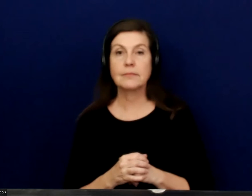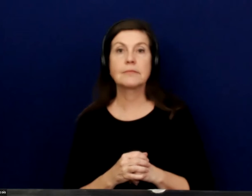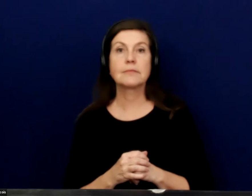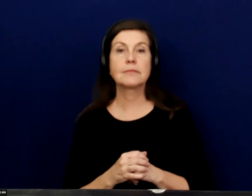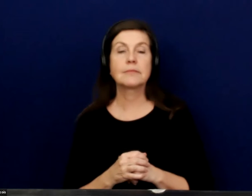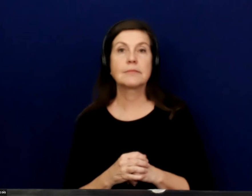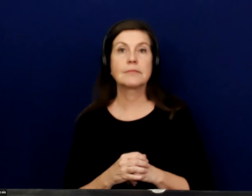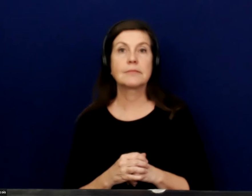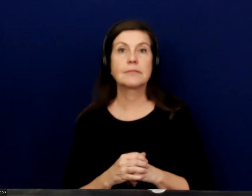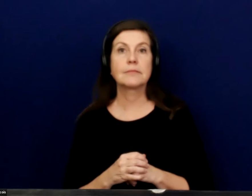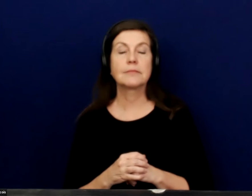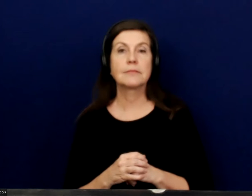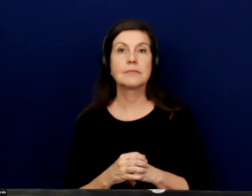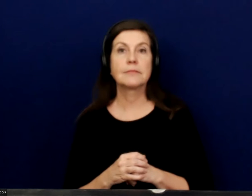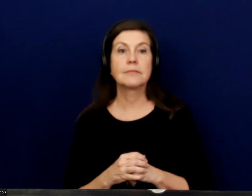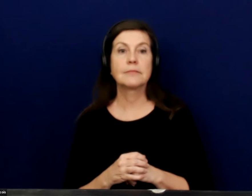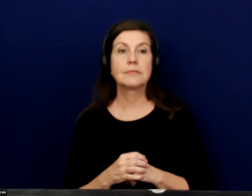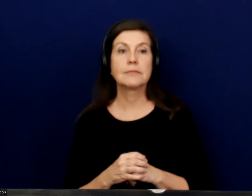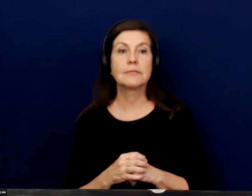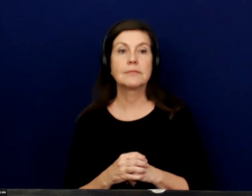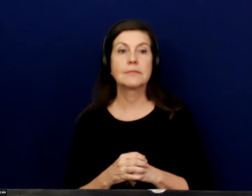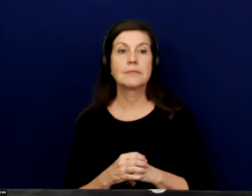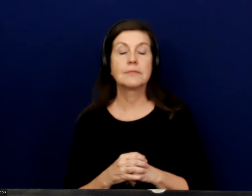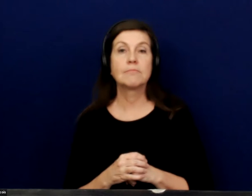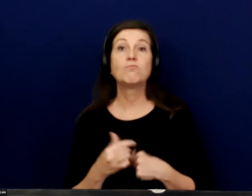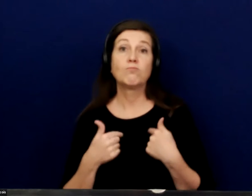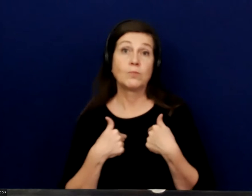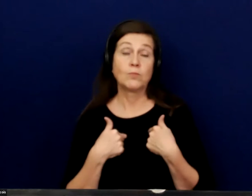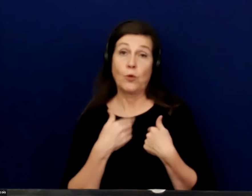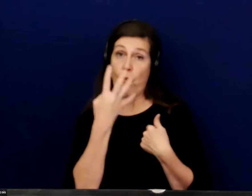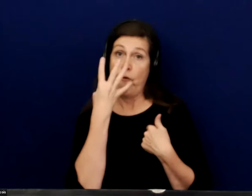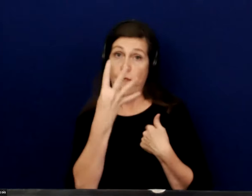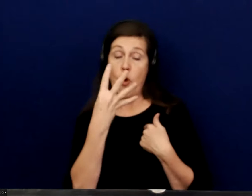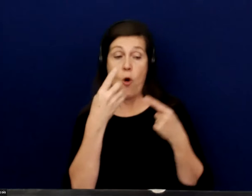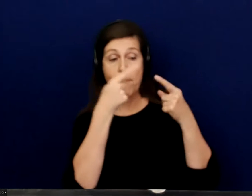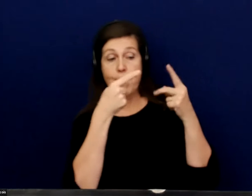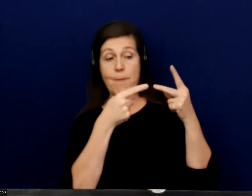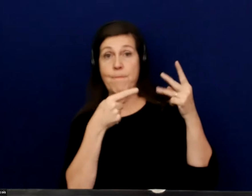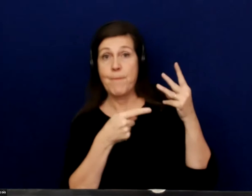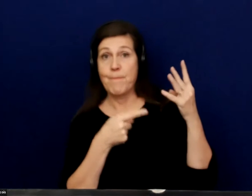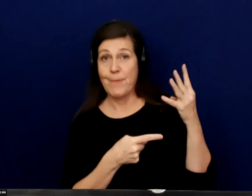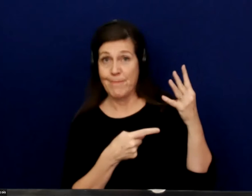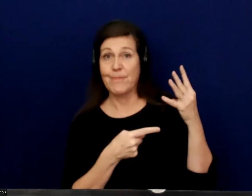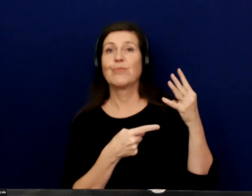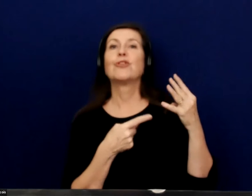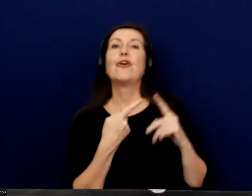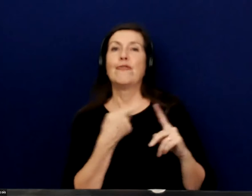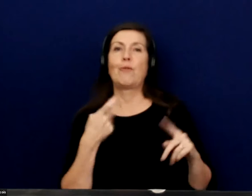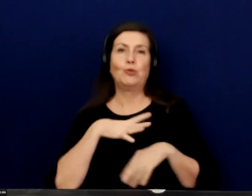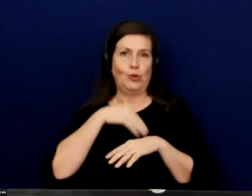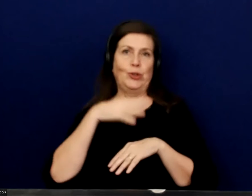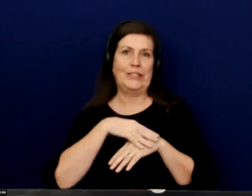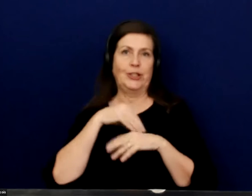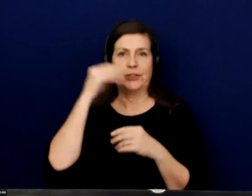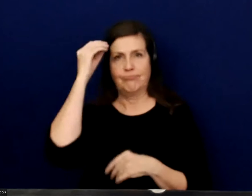have 4 main bullet points from the Swedish experts. And